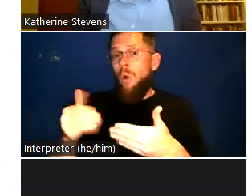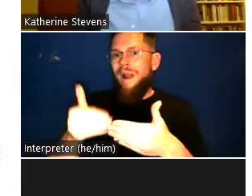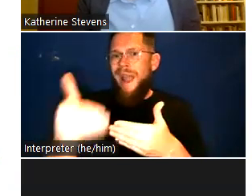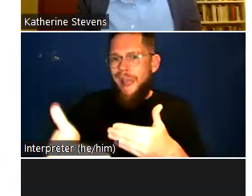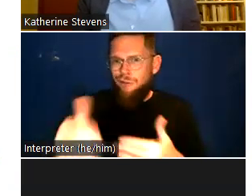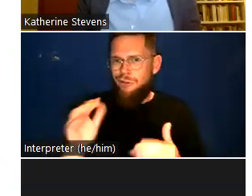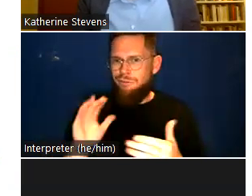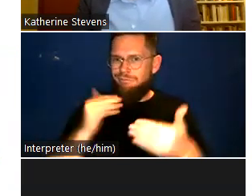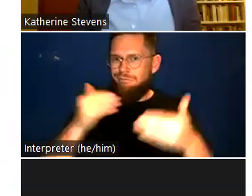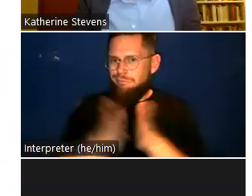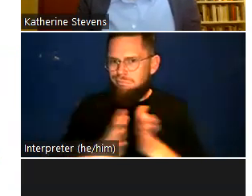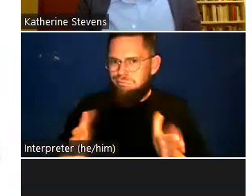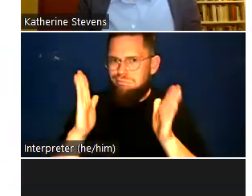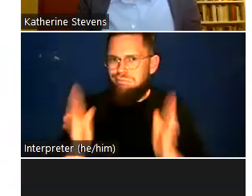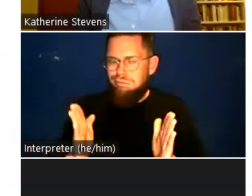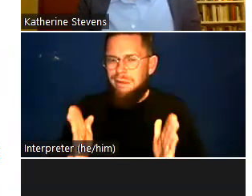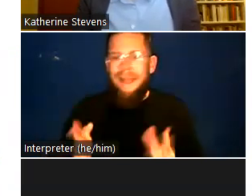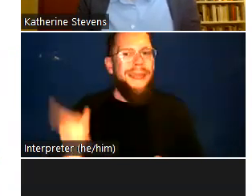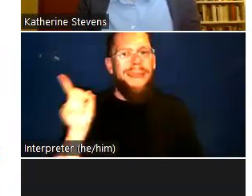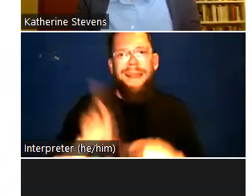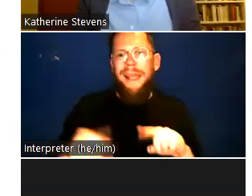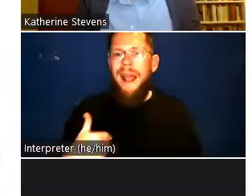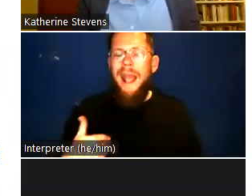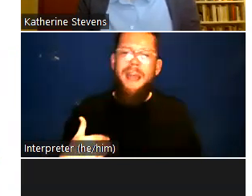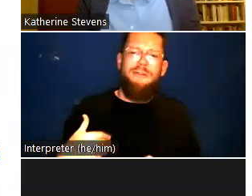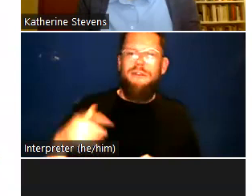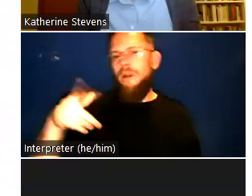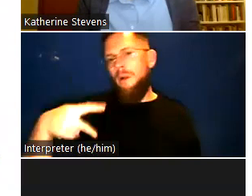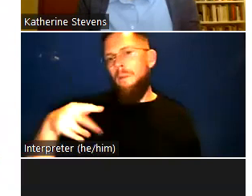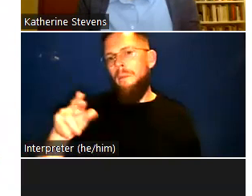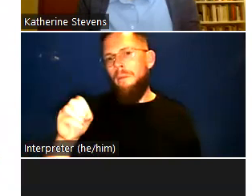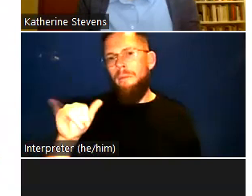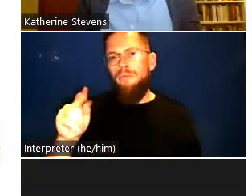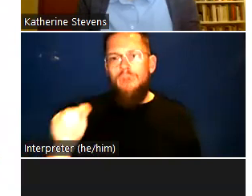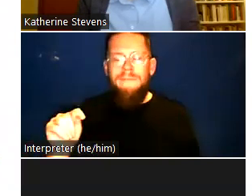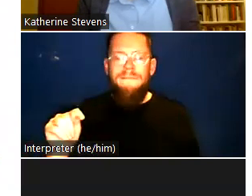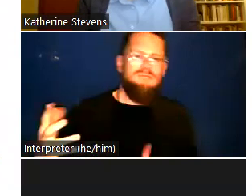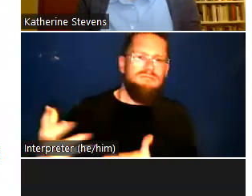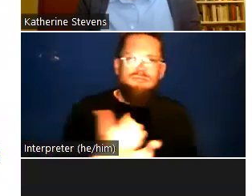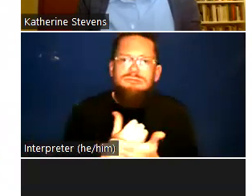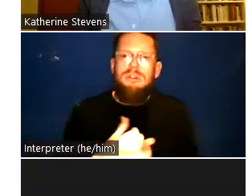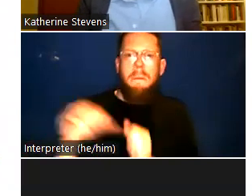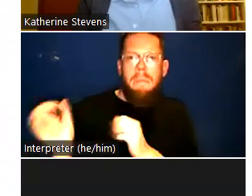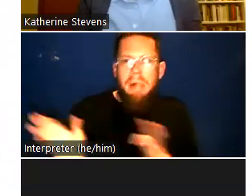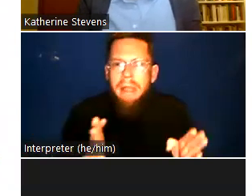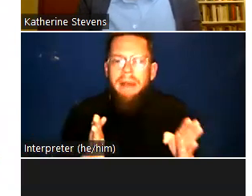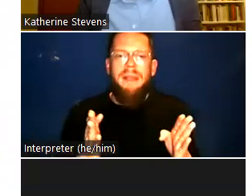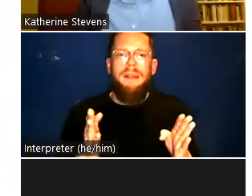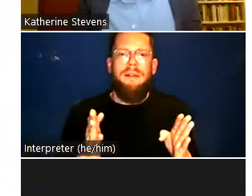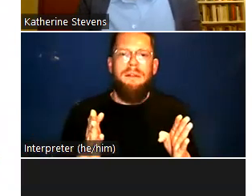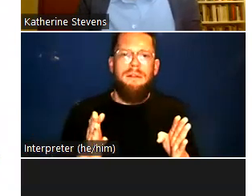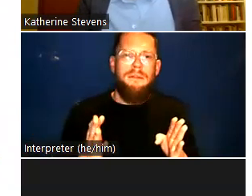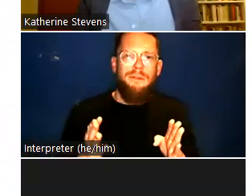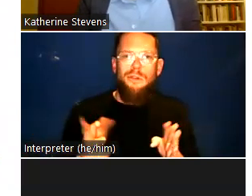can't fund profit-making or fundraising projects, capital campaigns, or organizational strategic planning, regrants to